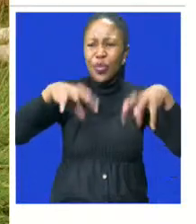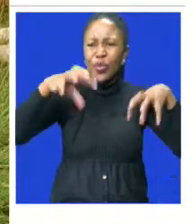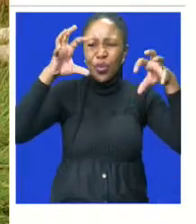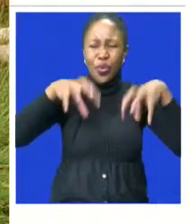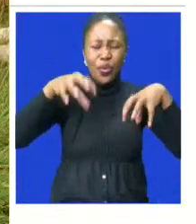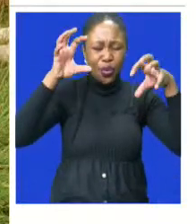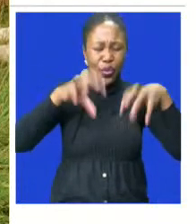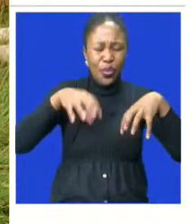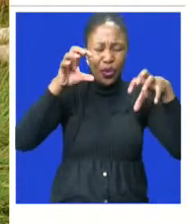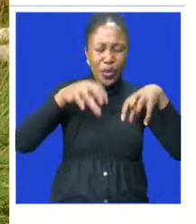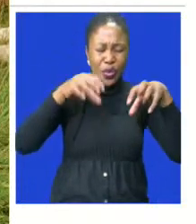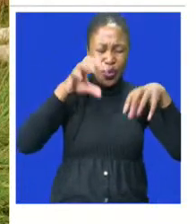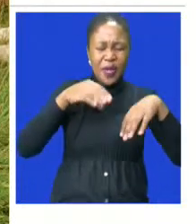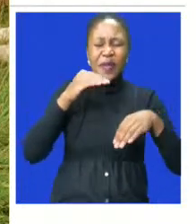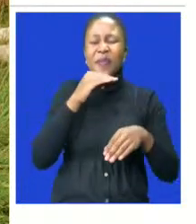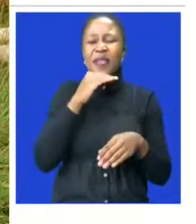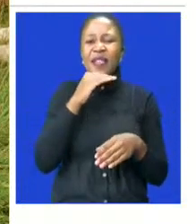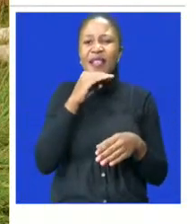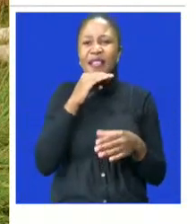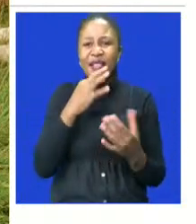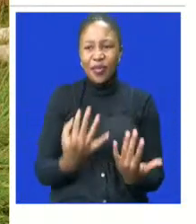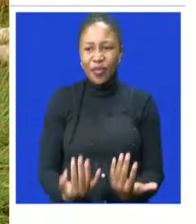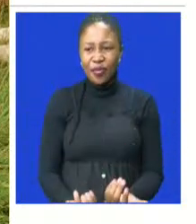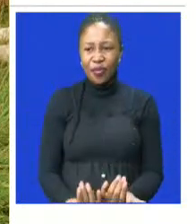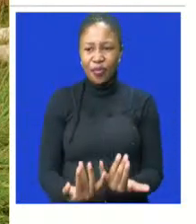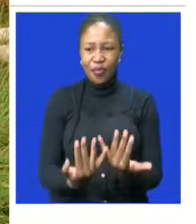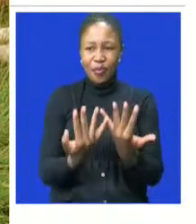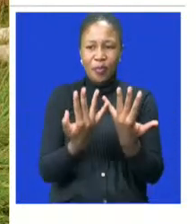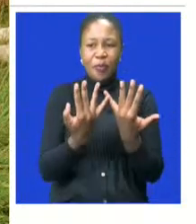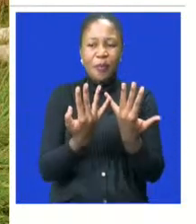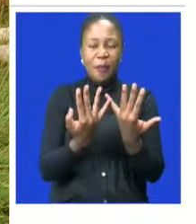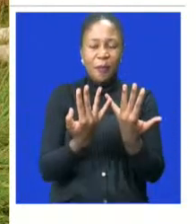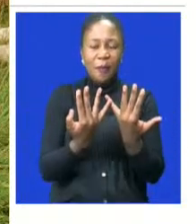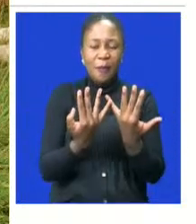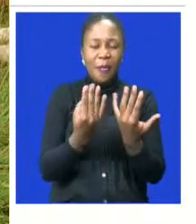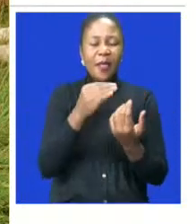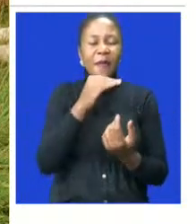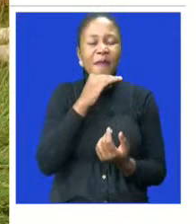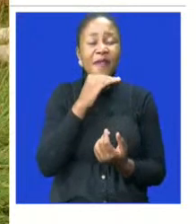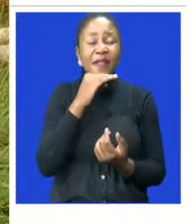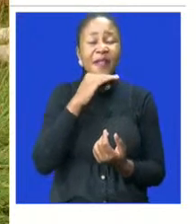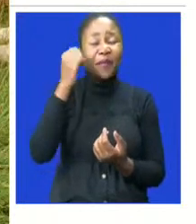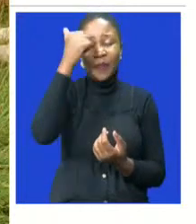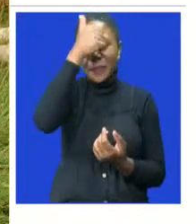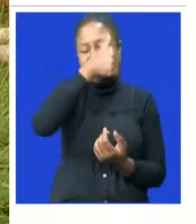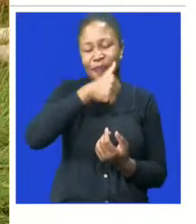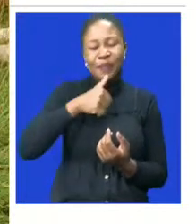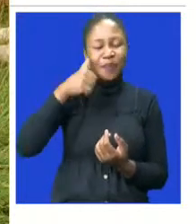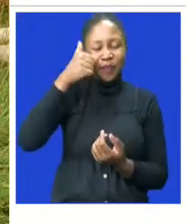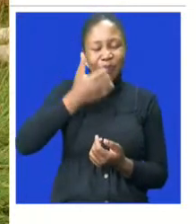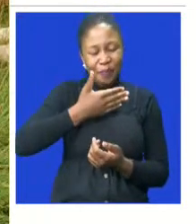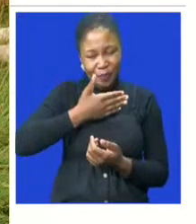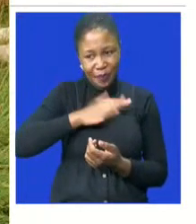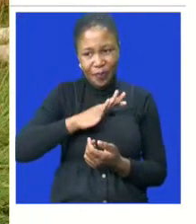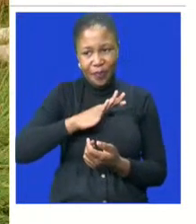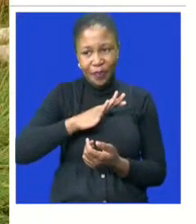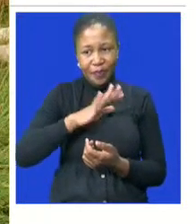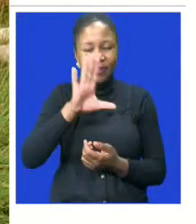is taking care of all that he created. He wants to make sure the animals have got enough to